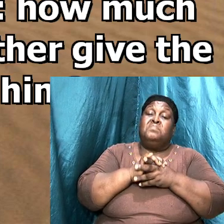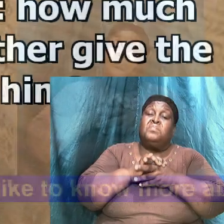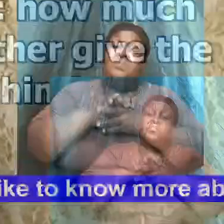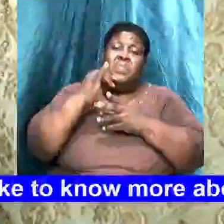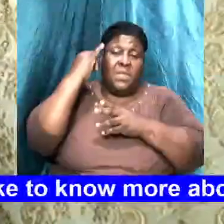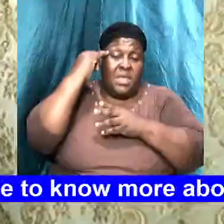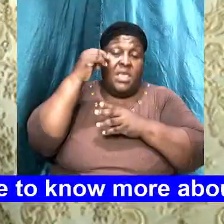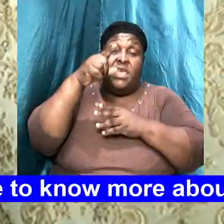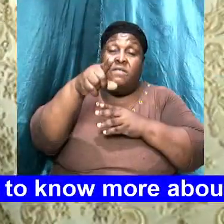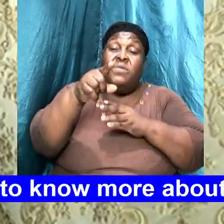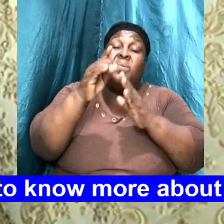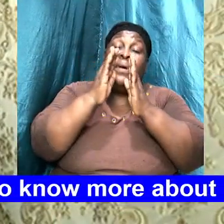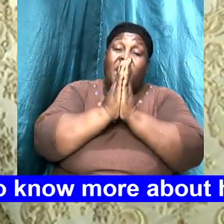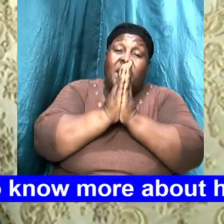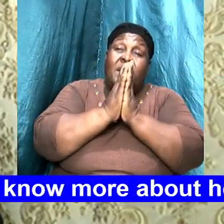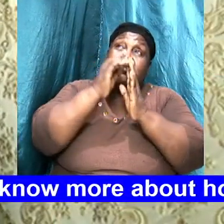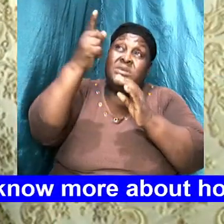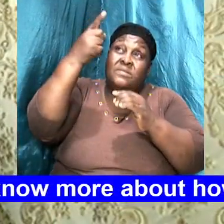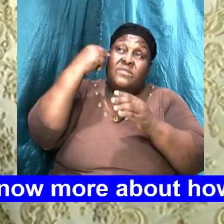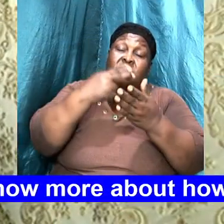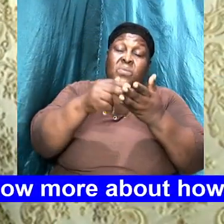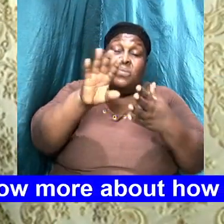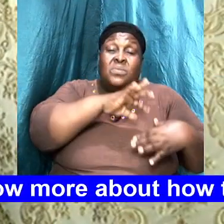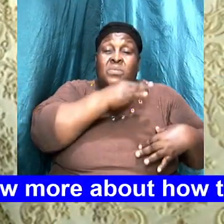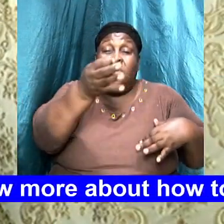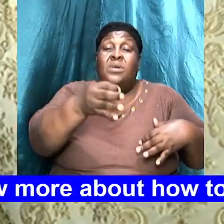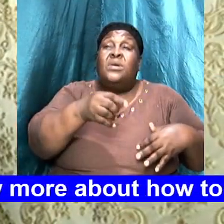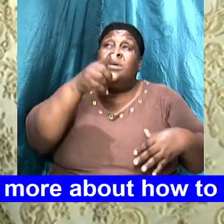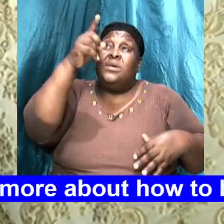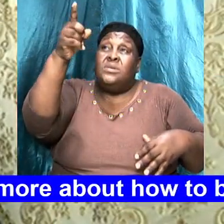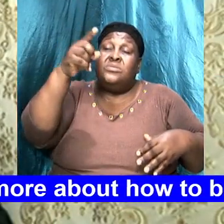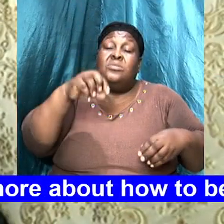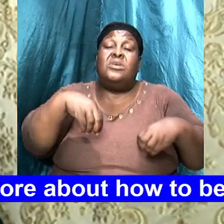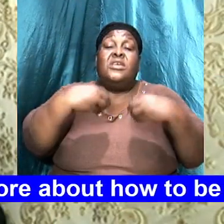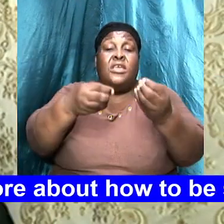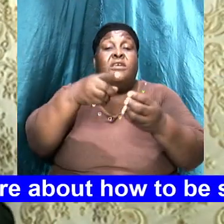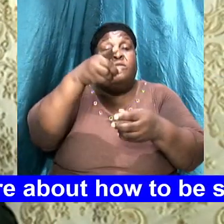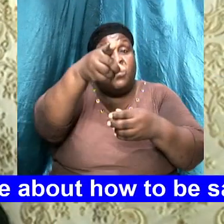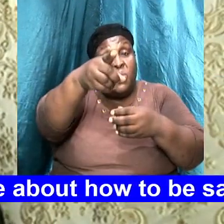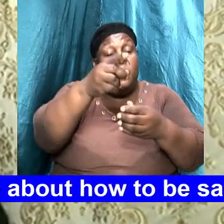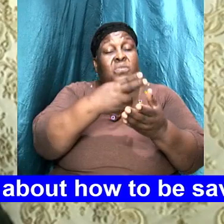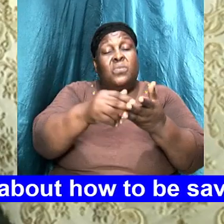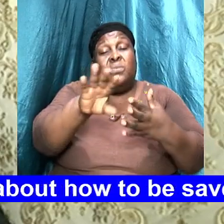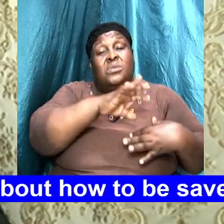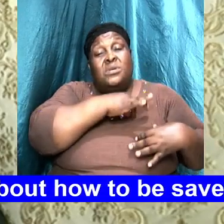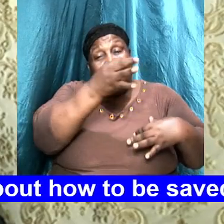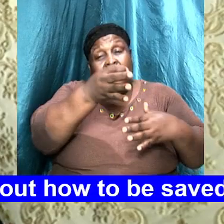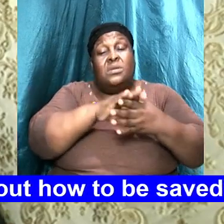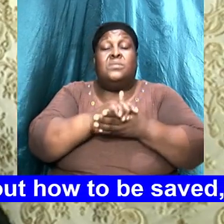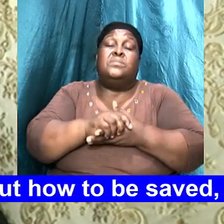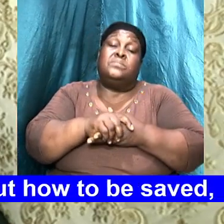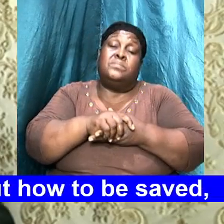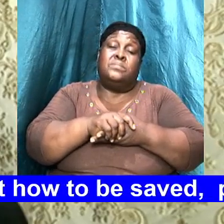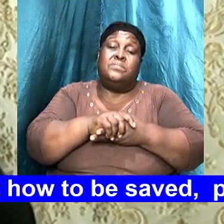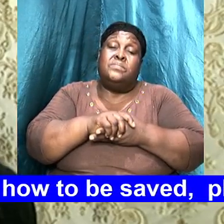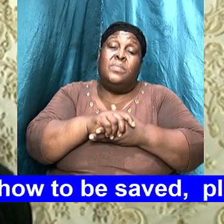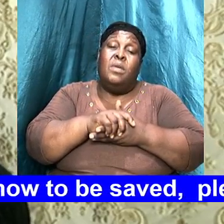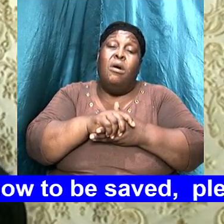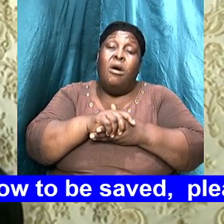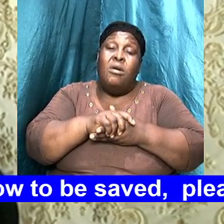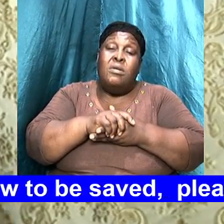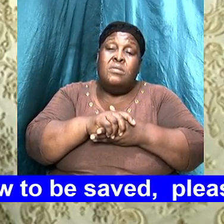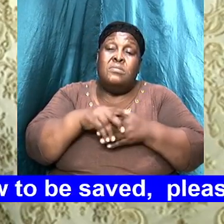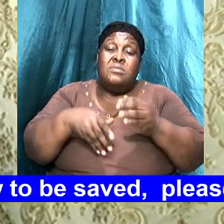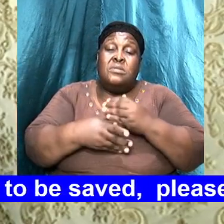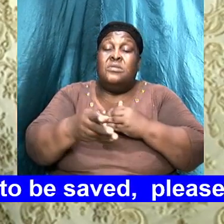ask him for the Holy Spirit he's going to give you the Holy Spirit and I just feel like injecting this now look here there